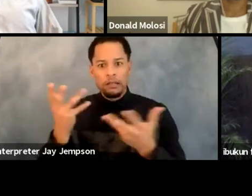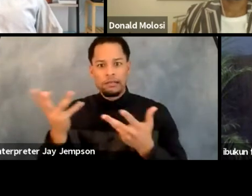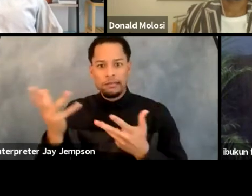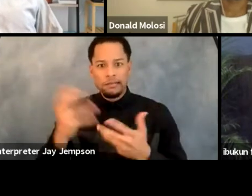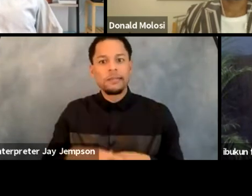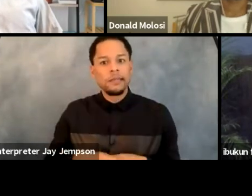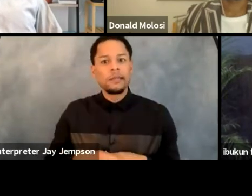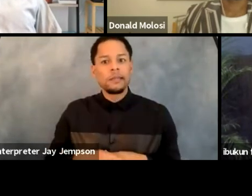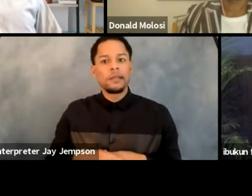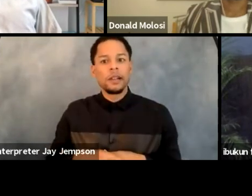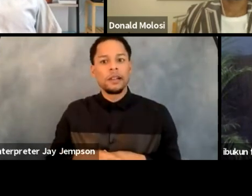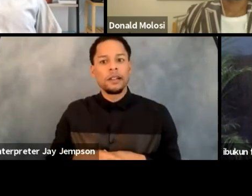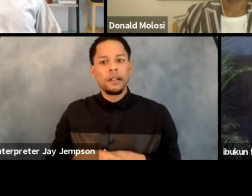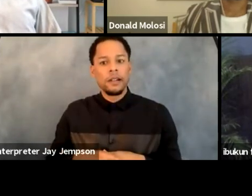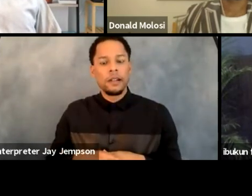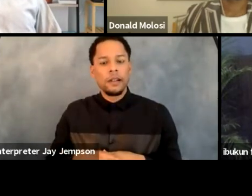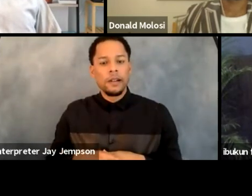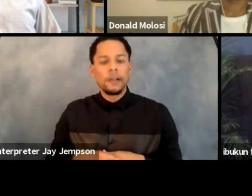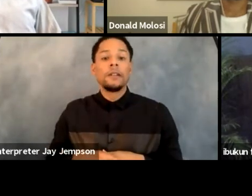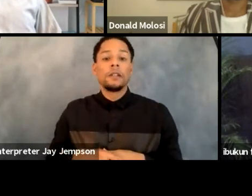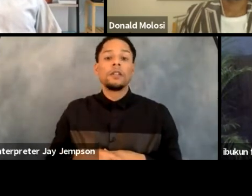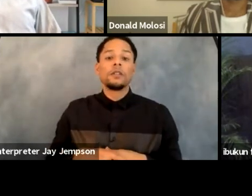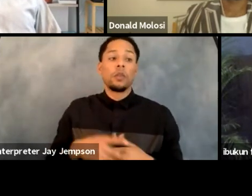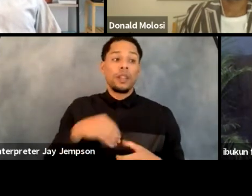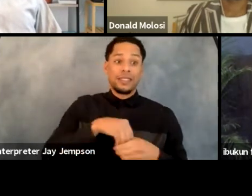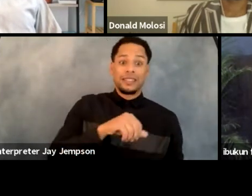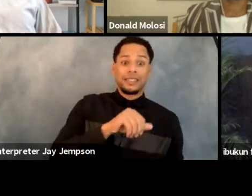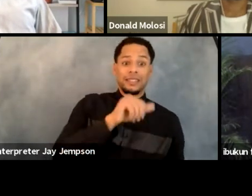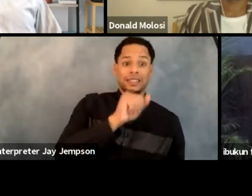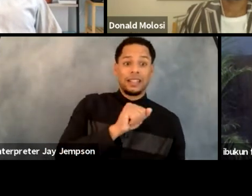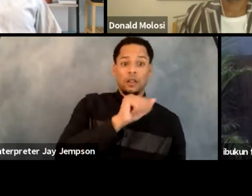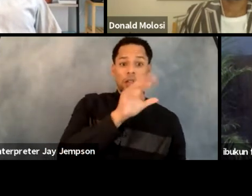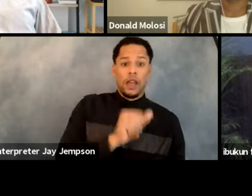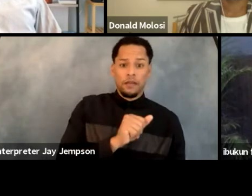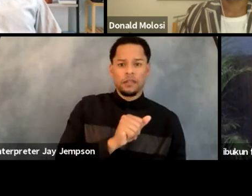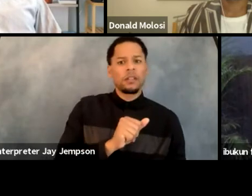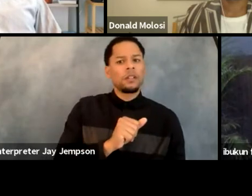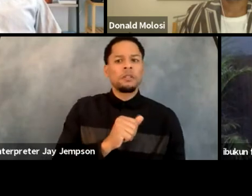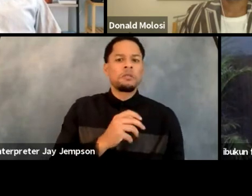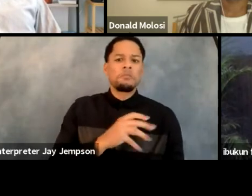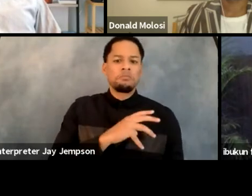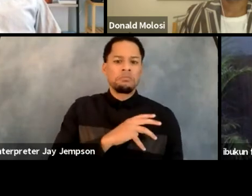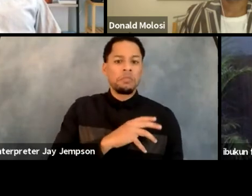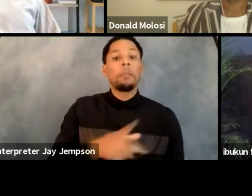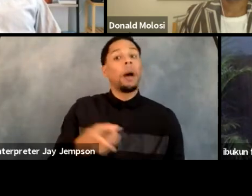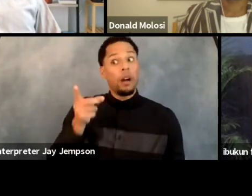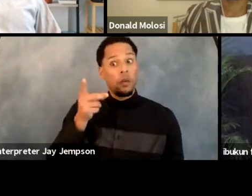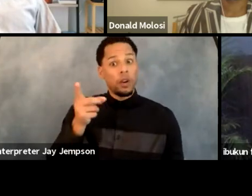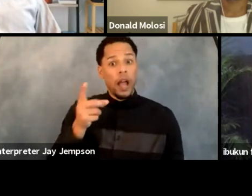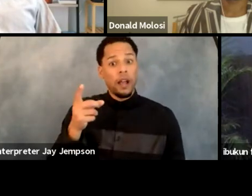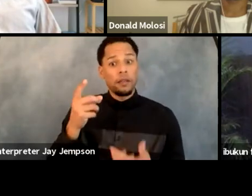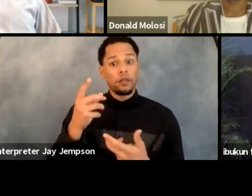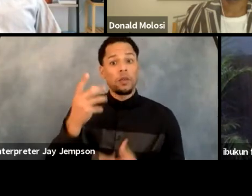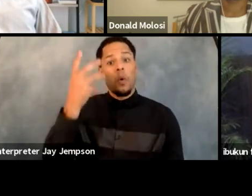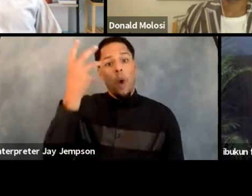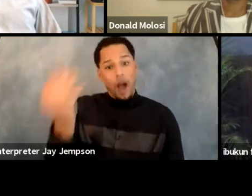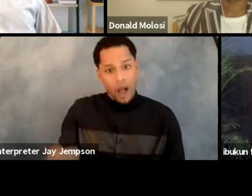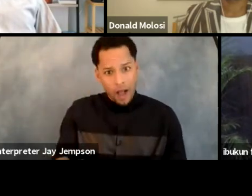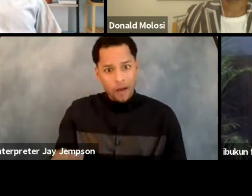know, but taking my work somewhere else where already what I'm doing is foreign,